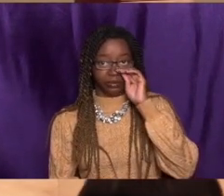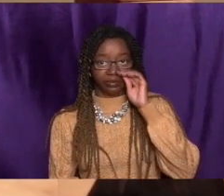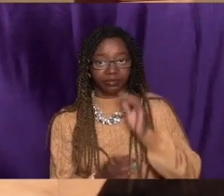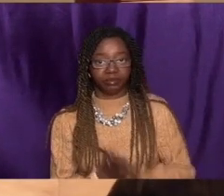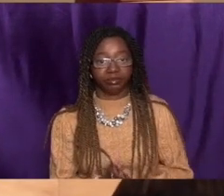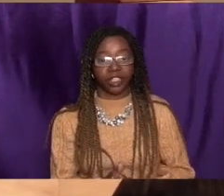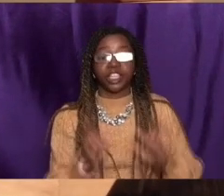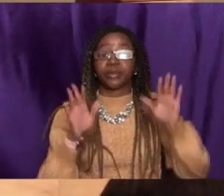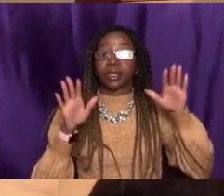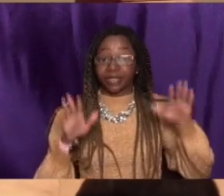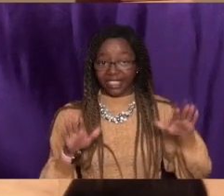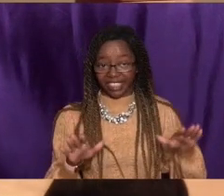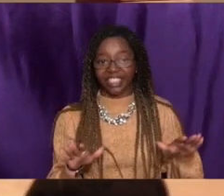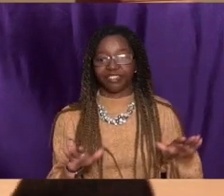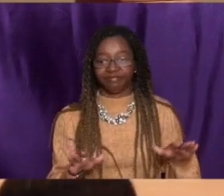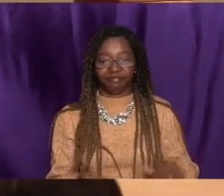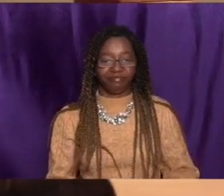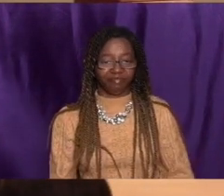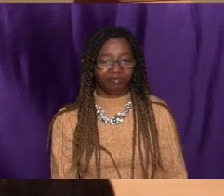You may be seated, please.